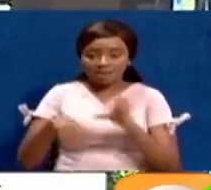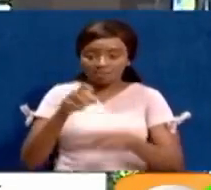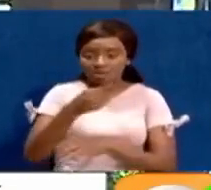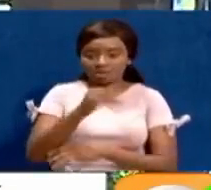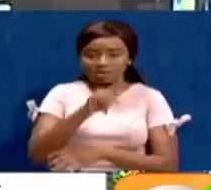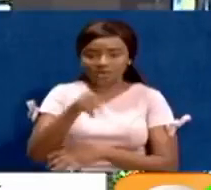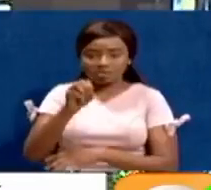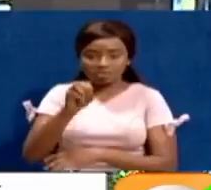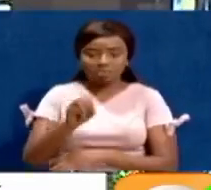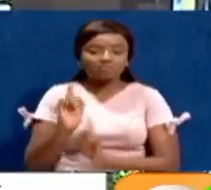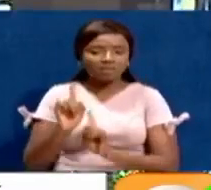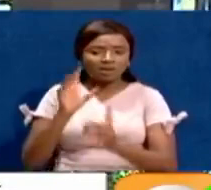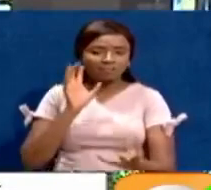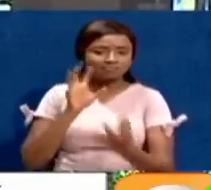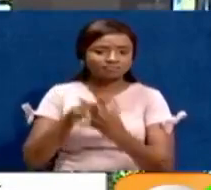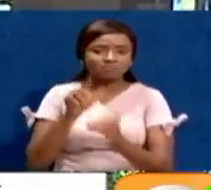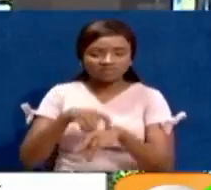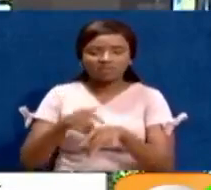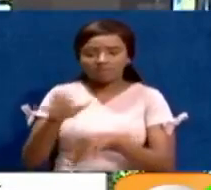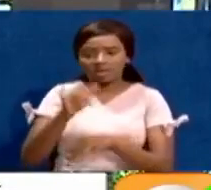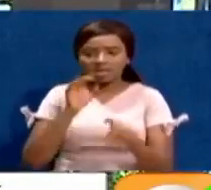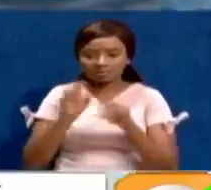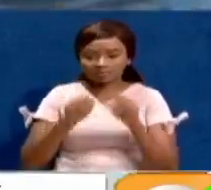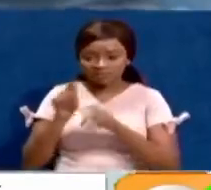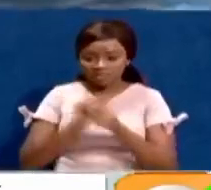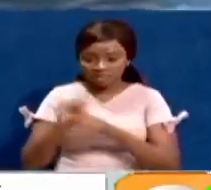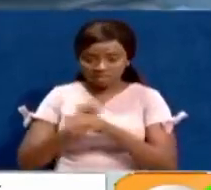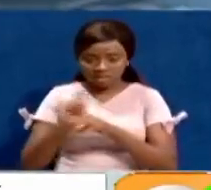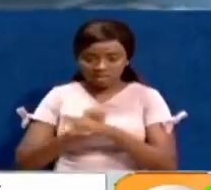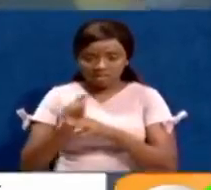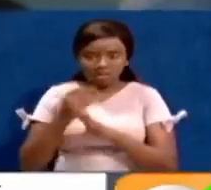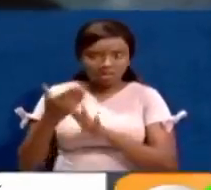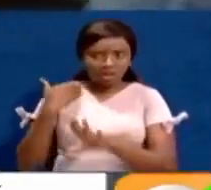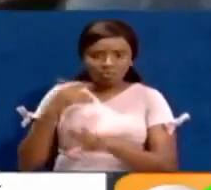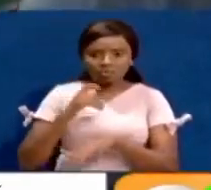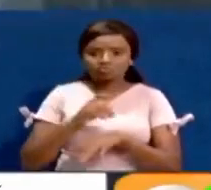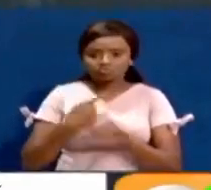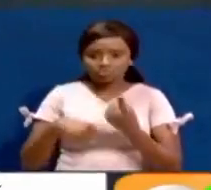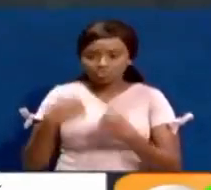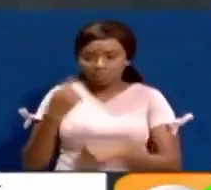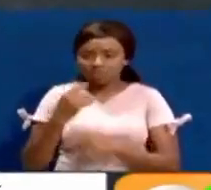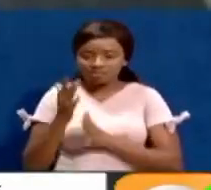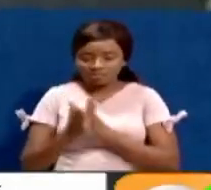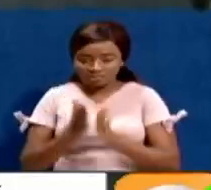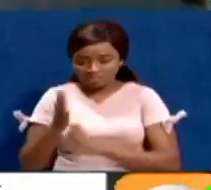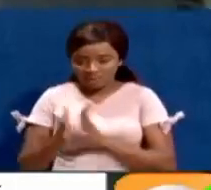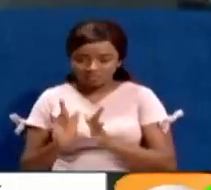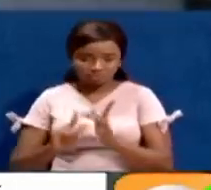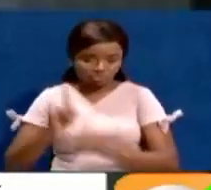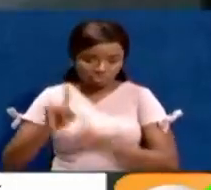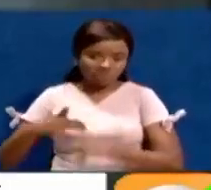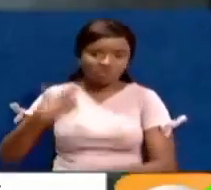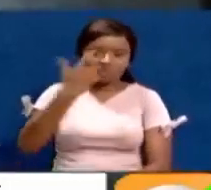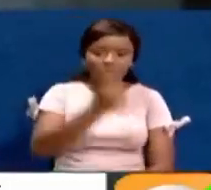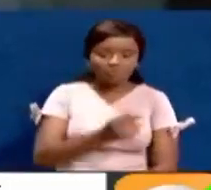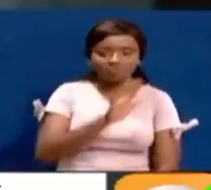while training in Manguu Village. The 27-year-old who won the 21-kilometer race in Turkey was preparing to travel this Thursday to the